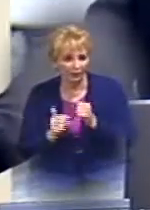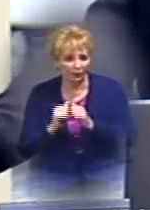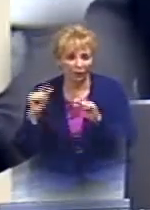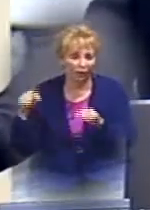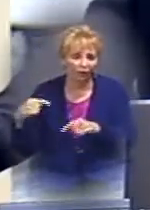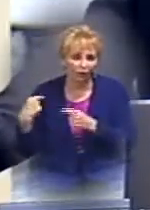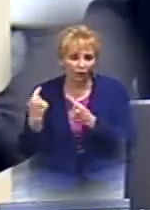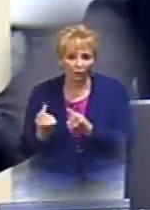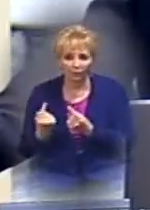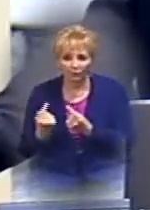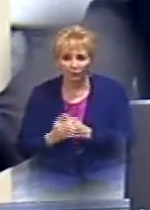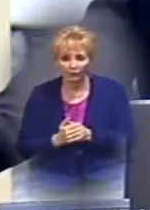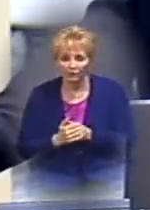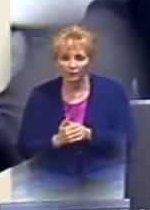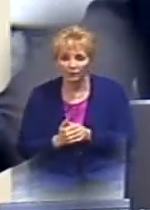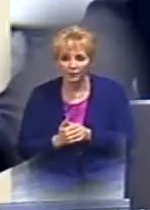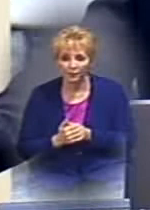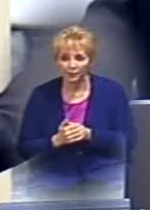years.